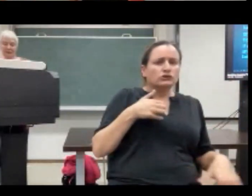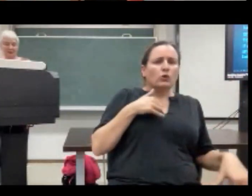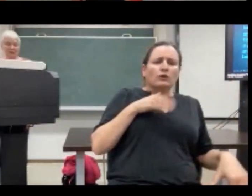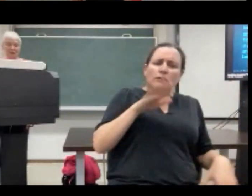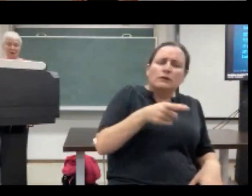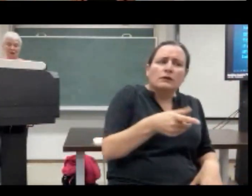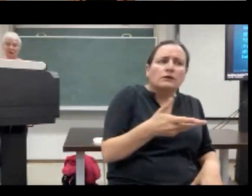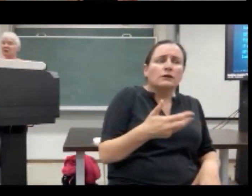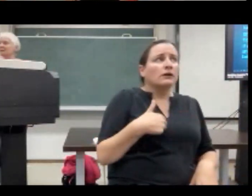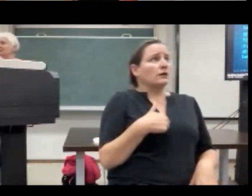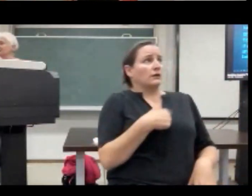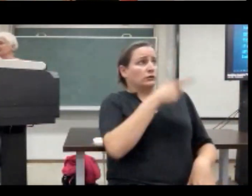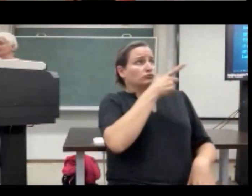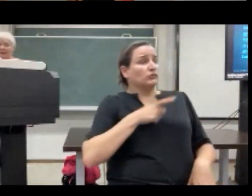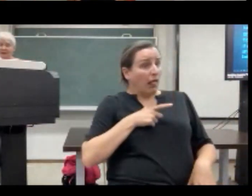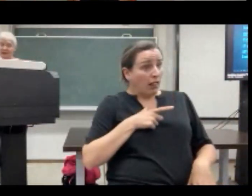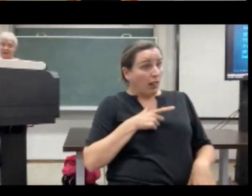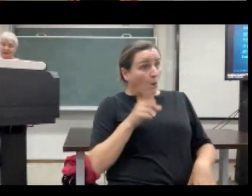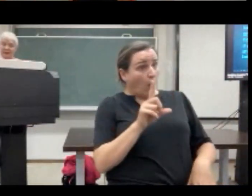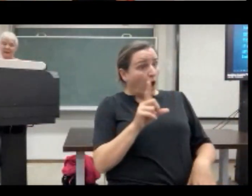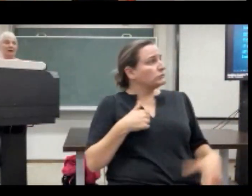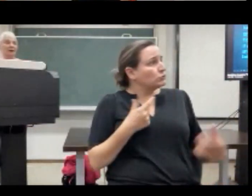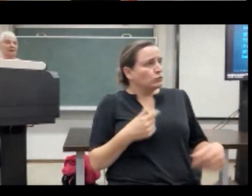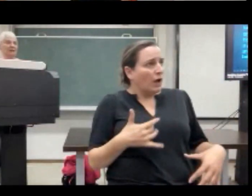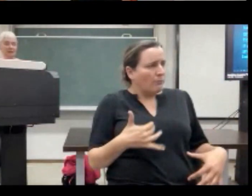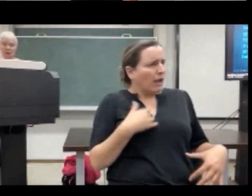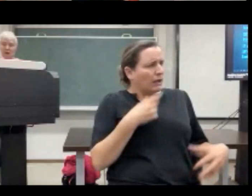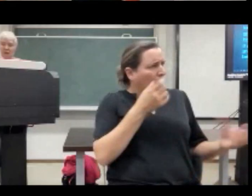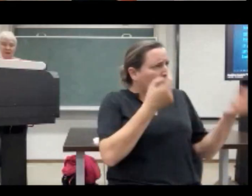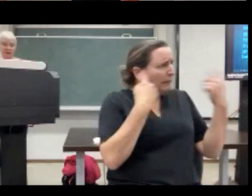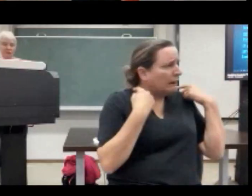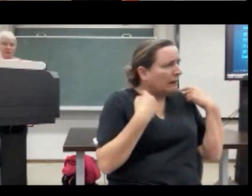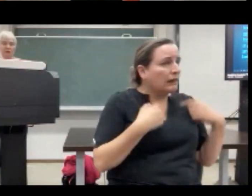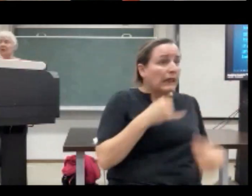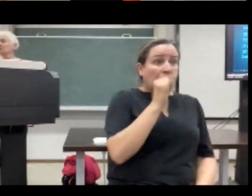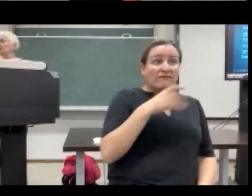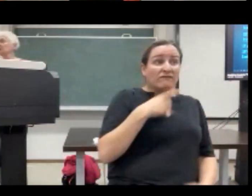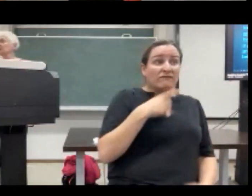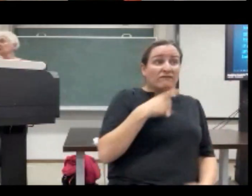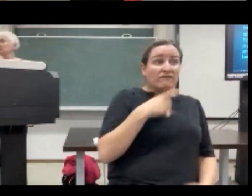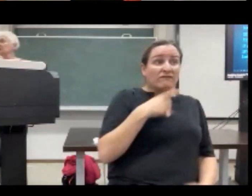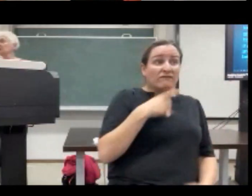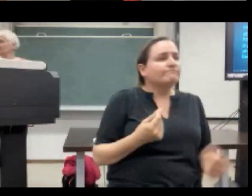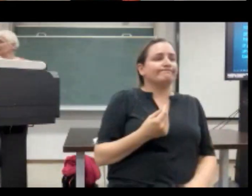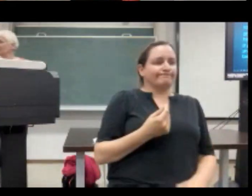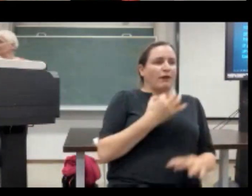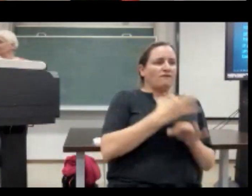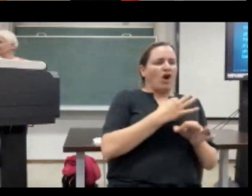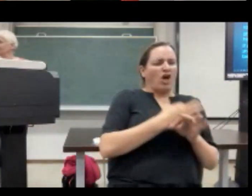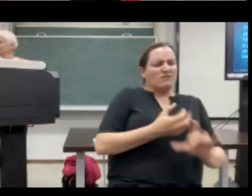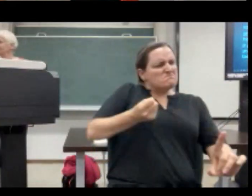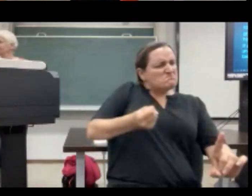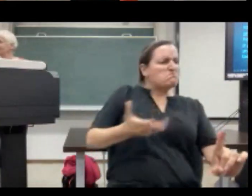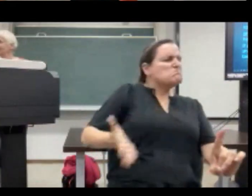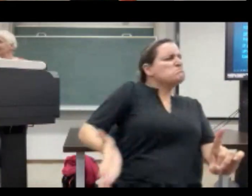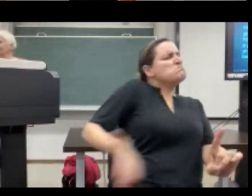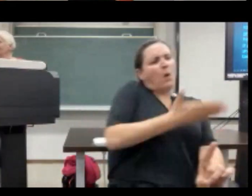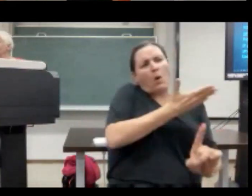doesn't do anything that she's told, she's considered rebellious. She is locked up in her room and beaten by her father.